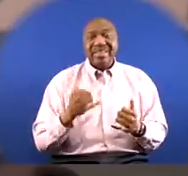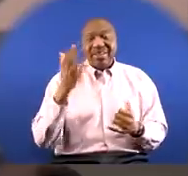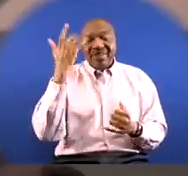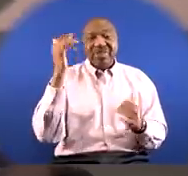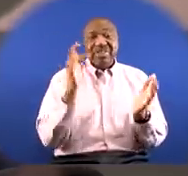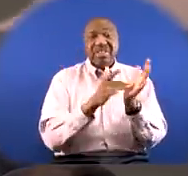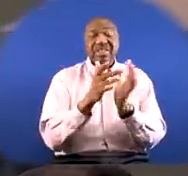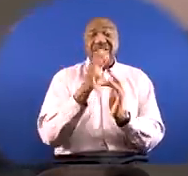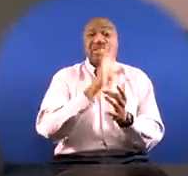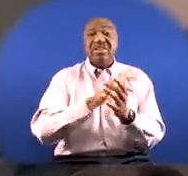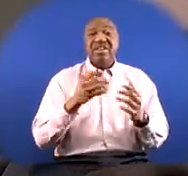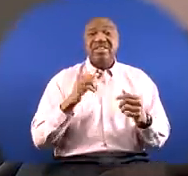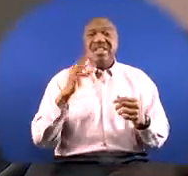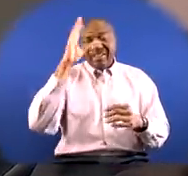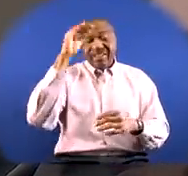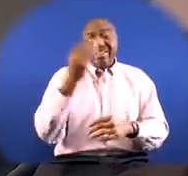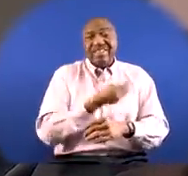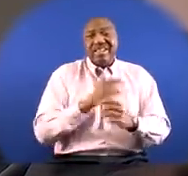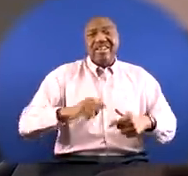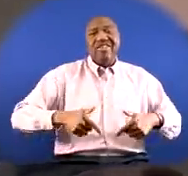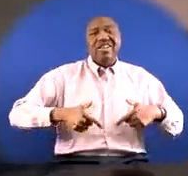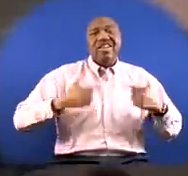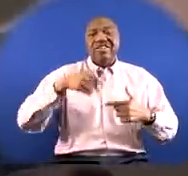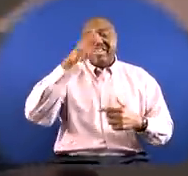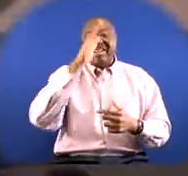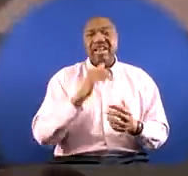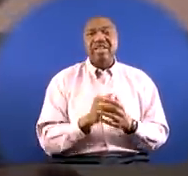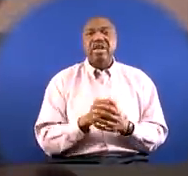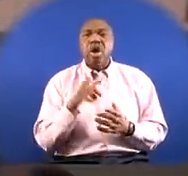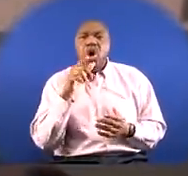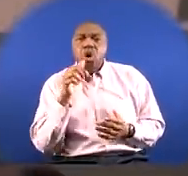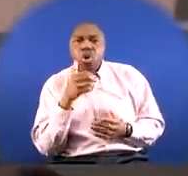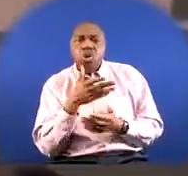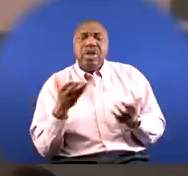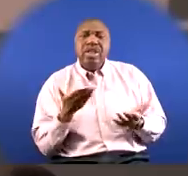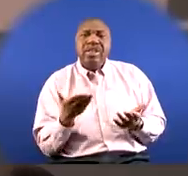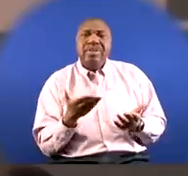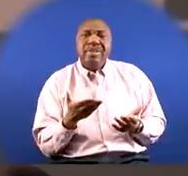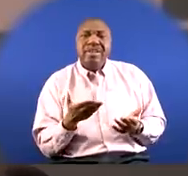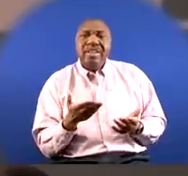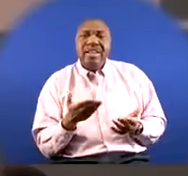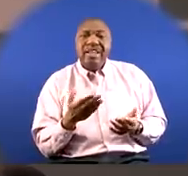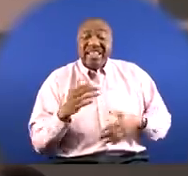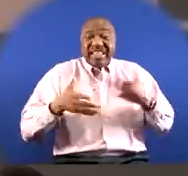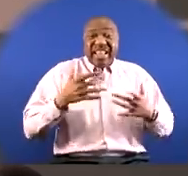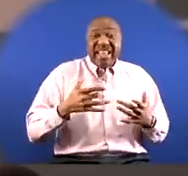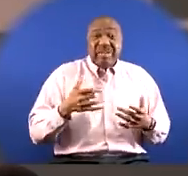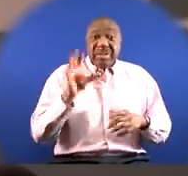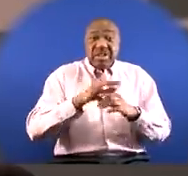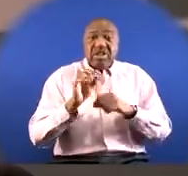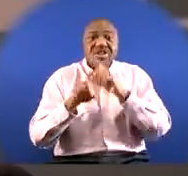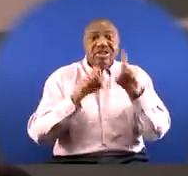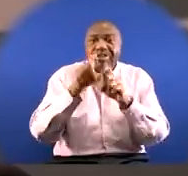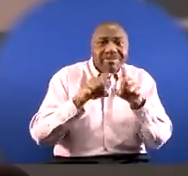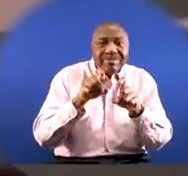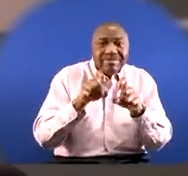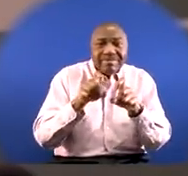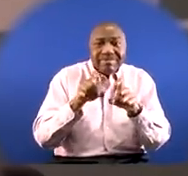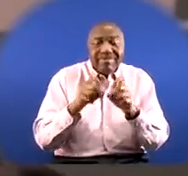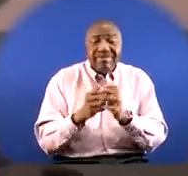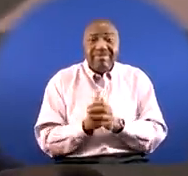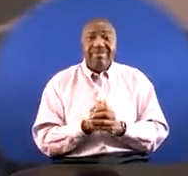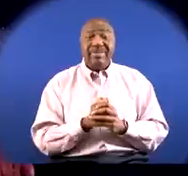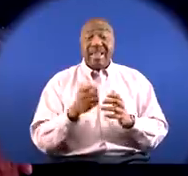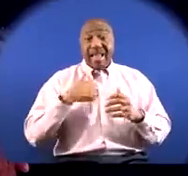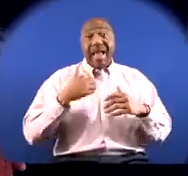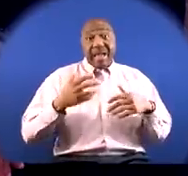the Son of the living God. God bless you. Anybody glad to be in church this afternoon? I'm glad to be here.